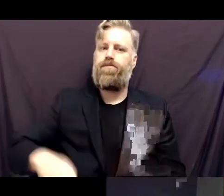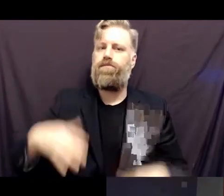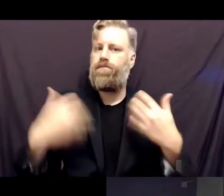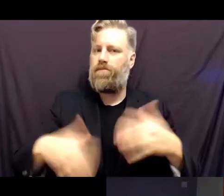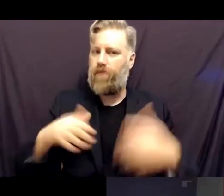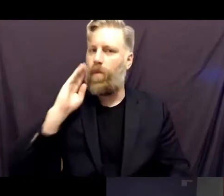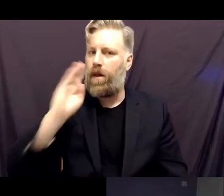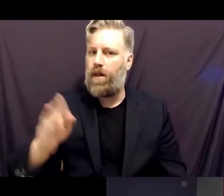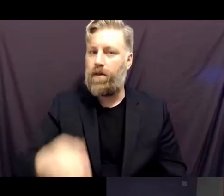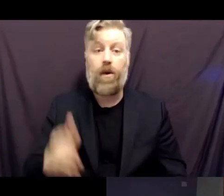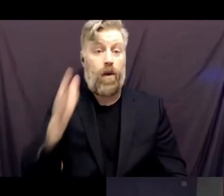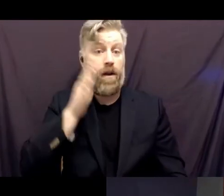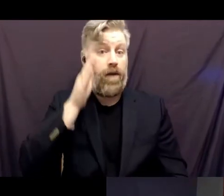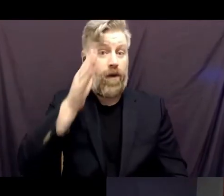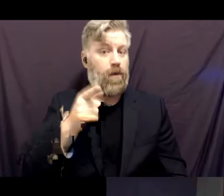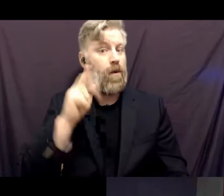you too.